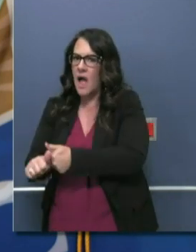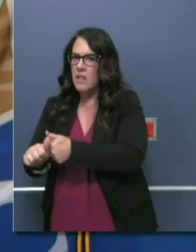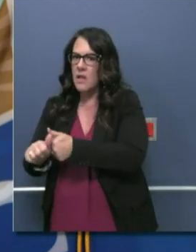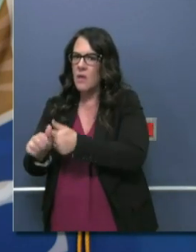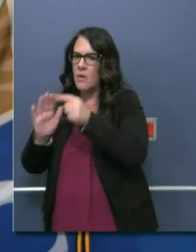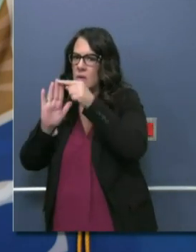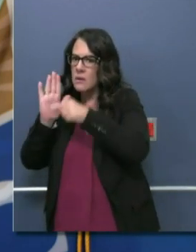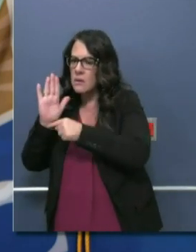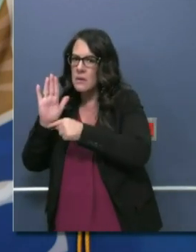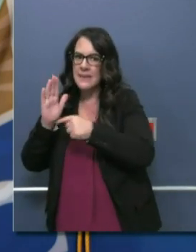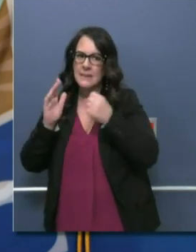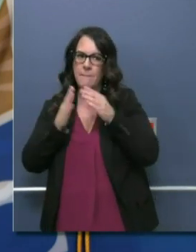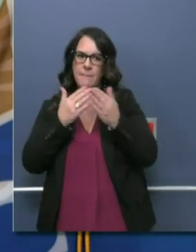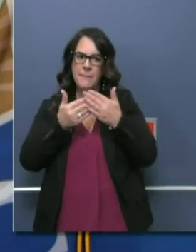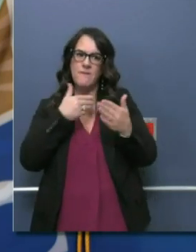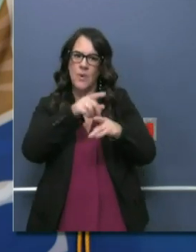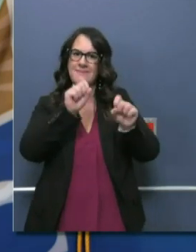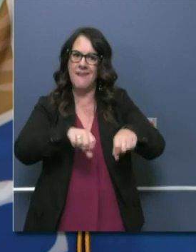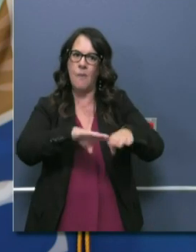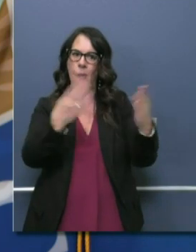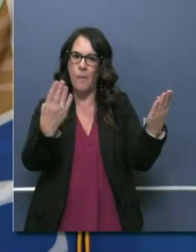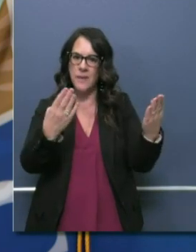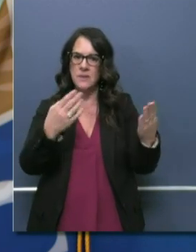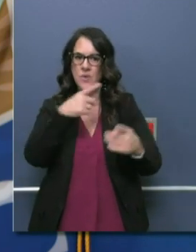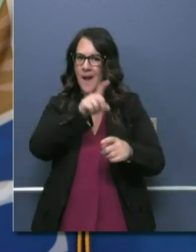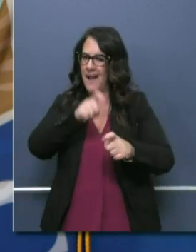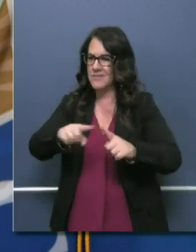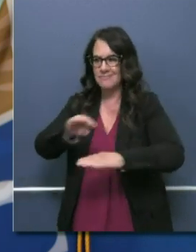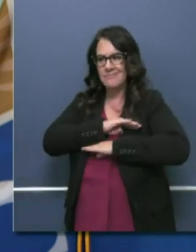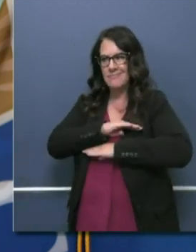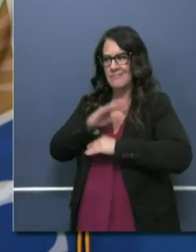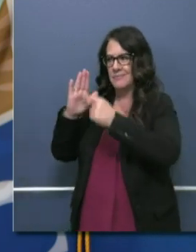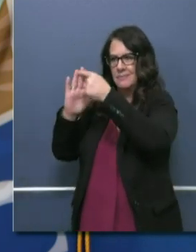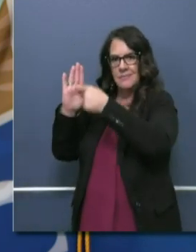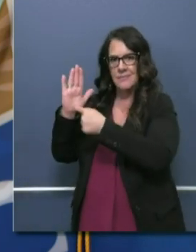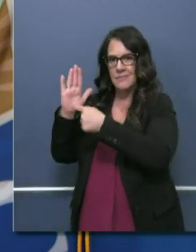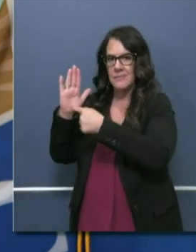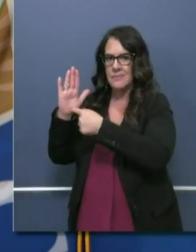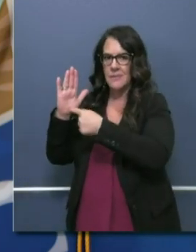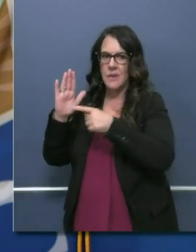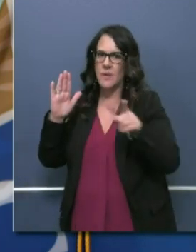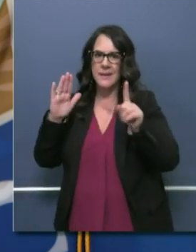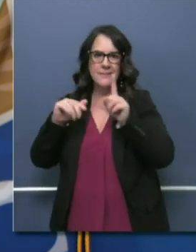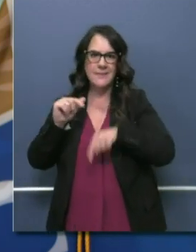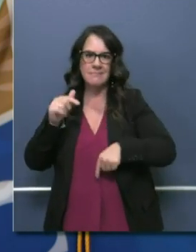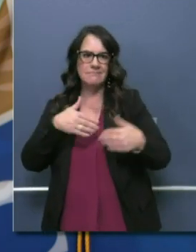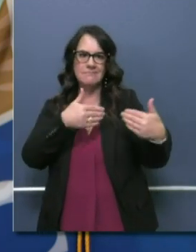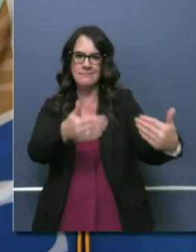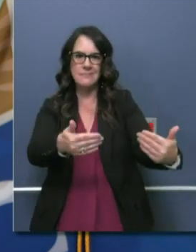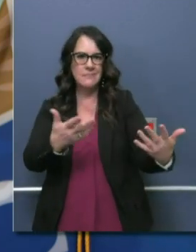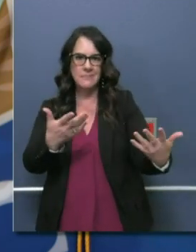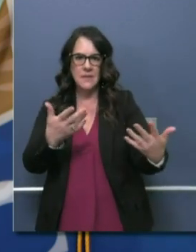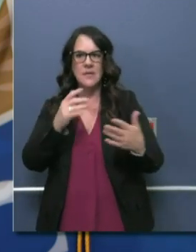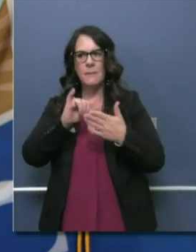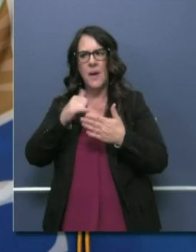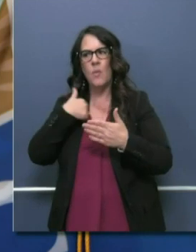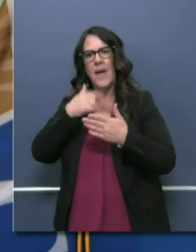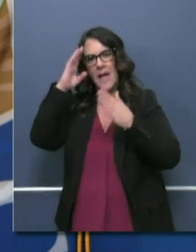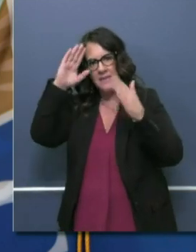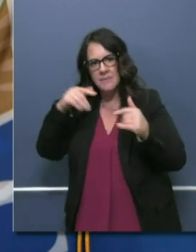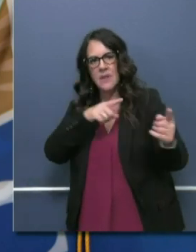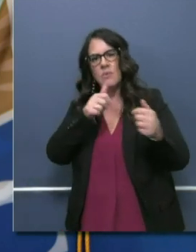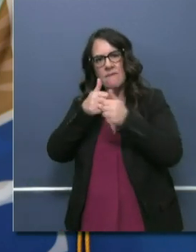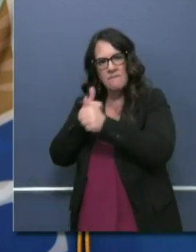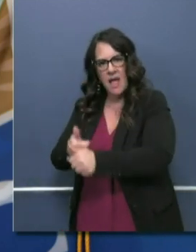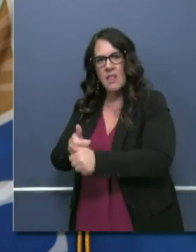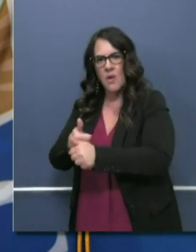the adaptation in place, you got to meet the guidelines, but the guidelines will be put forth on Thursday, so we anticipate as early